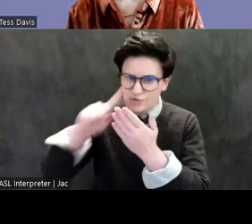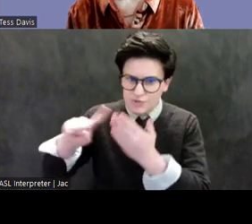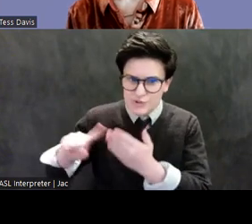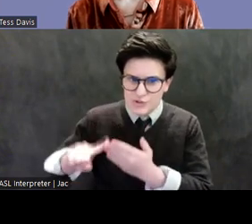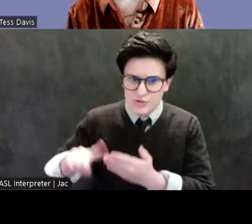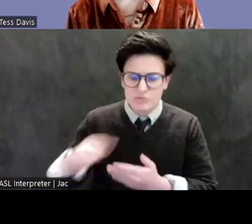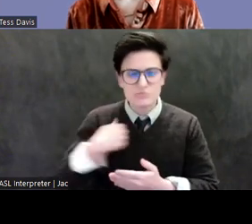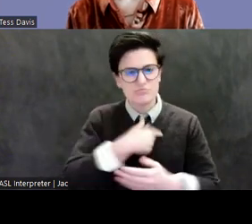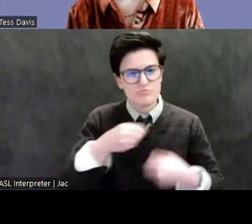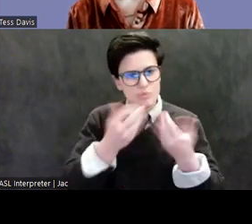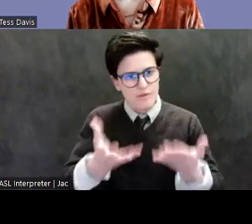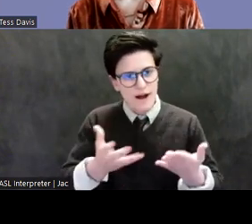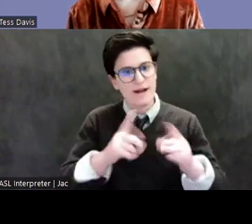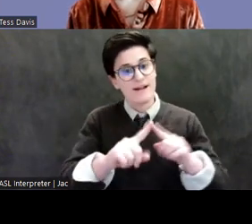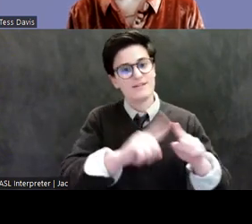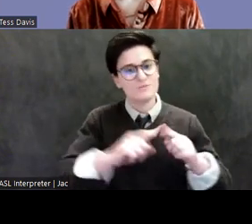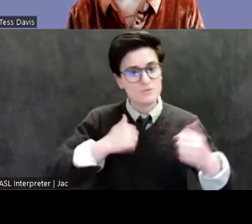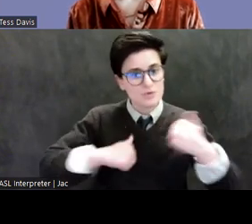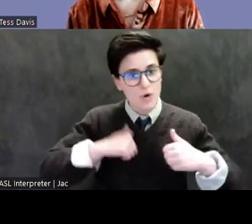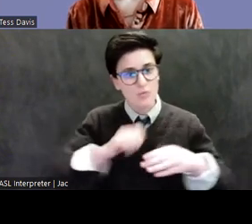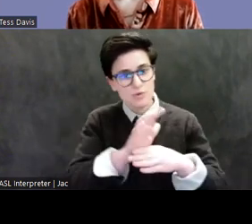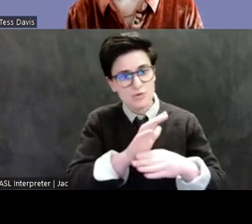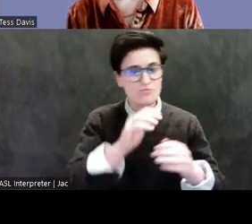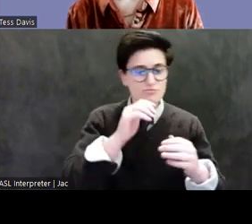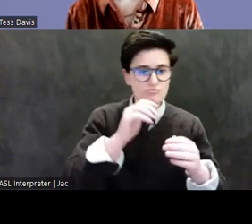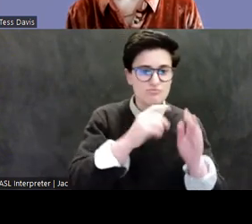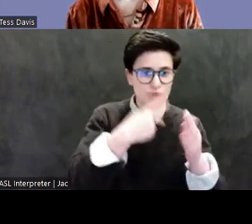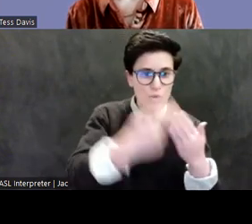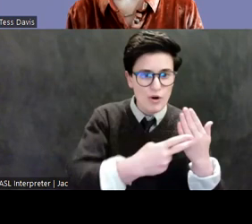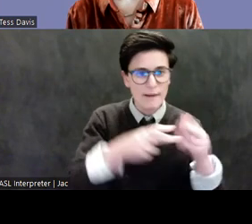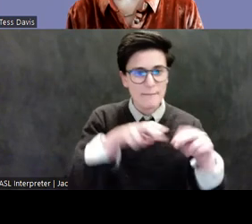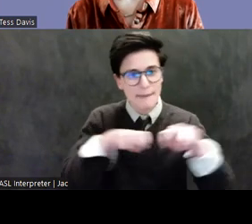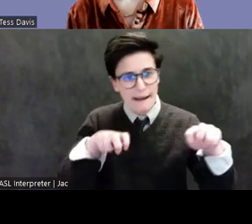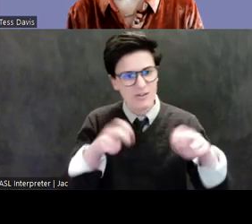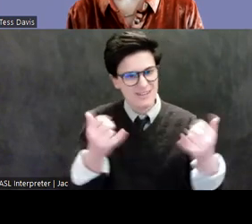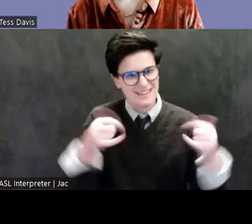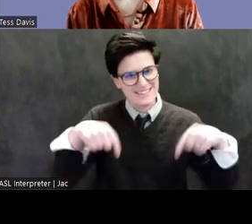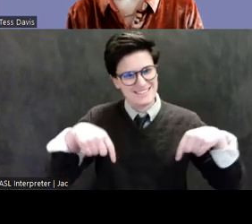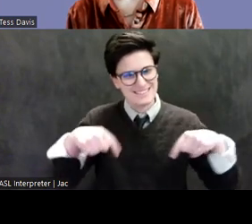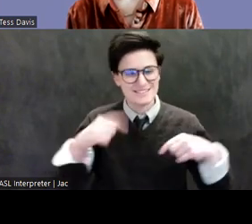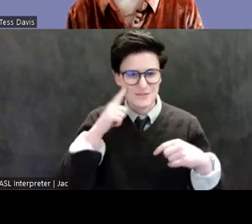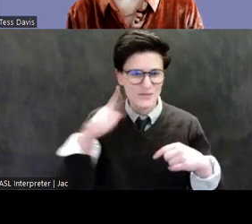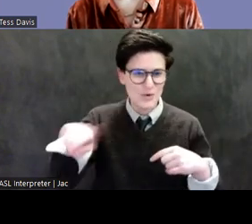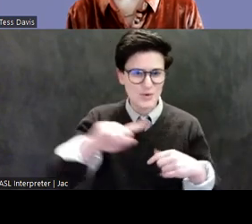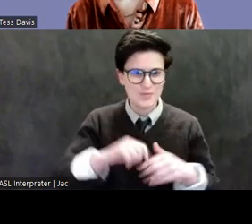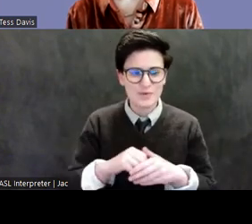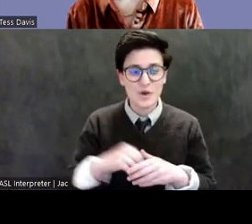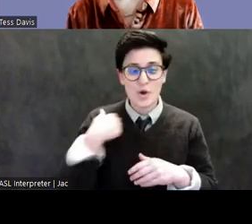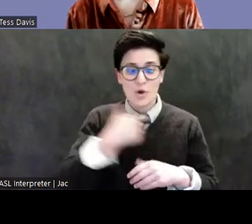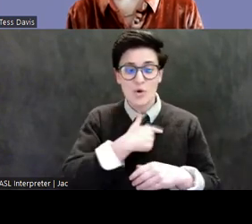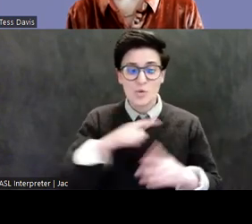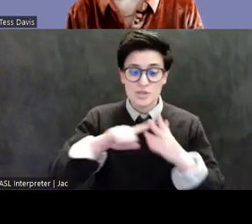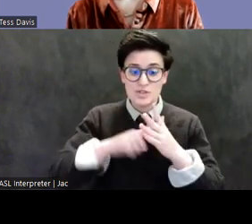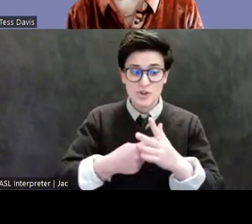programming, like this one, for a variety of audiences. We started Archaeology Abridged in 2020, when the pandemic-related